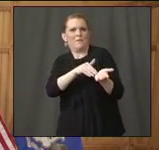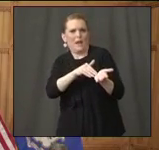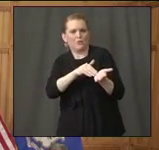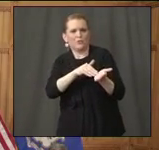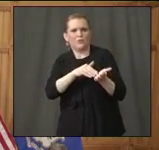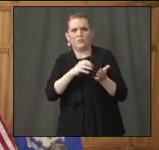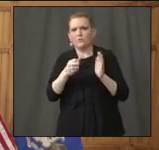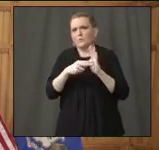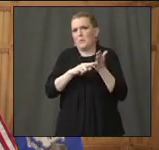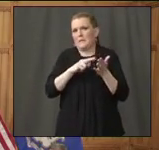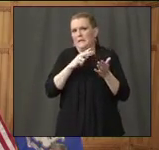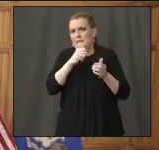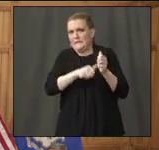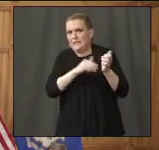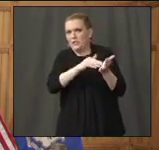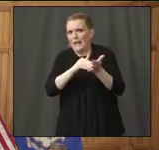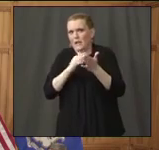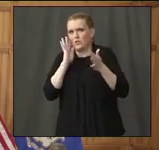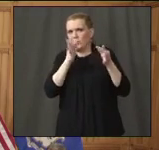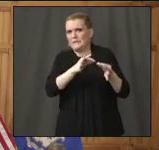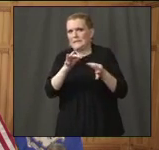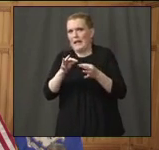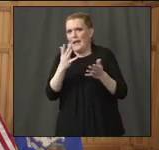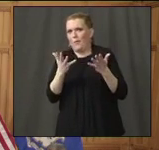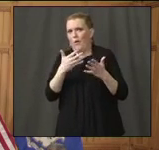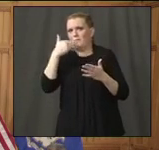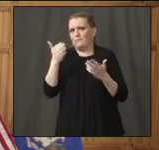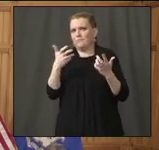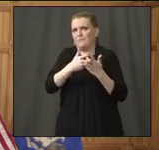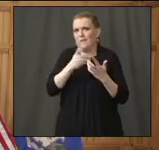Move on next to Channel 3 Eyewitness News.